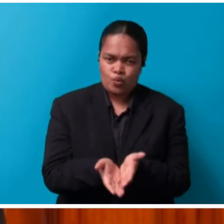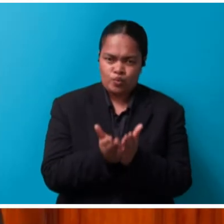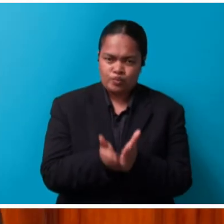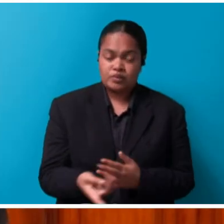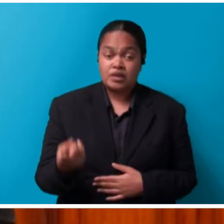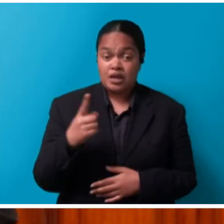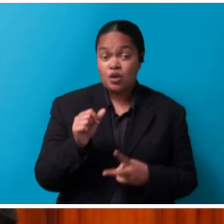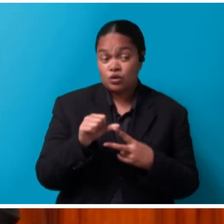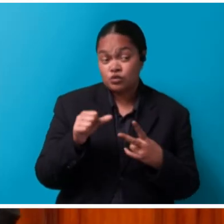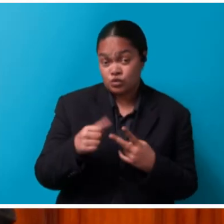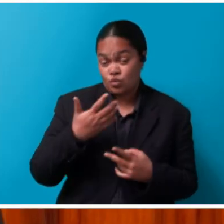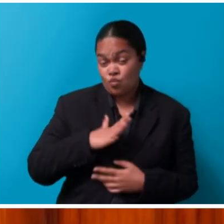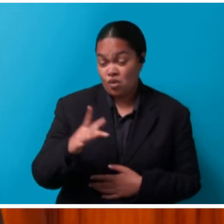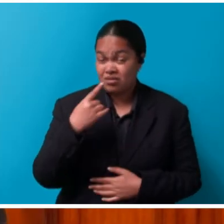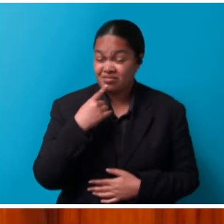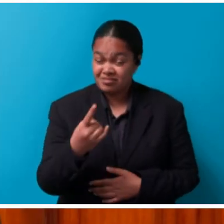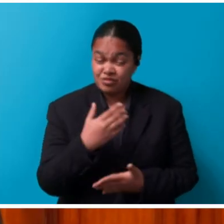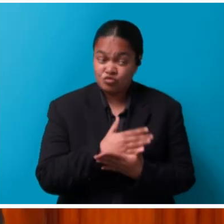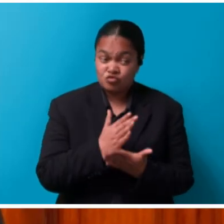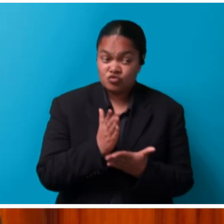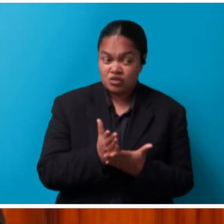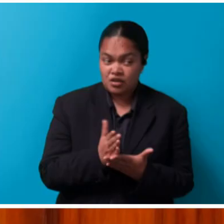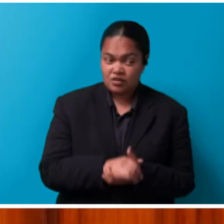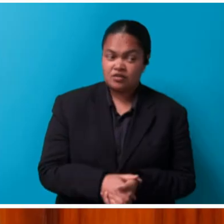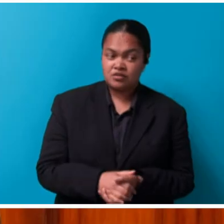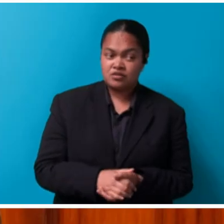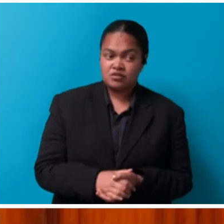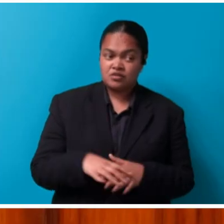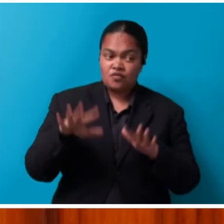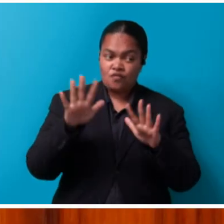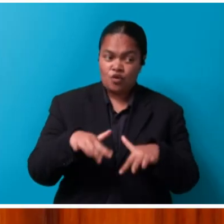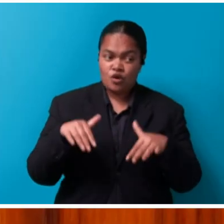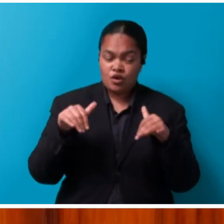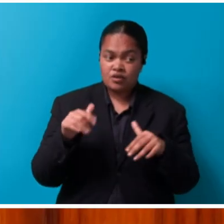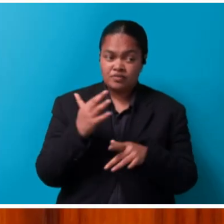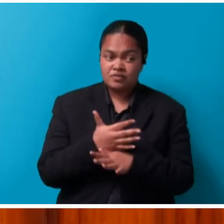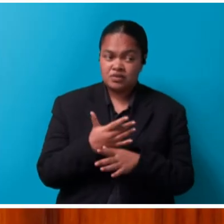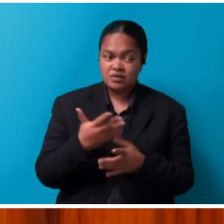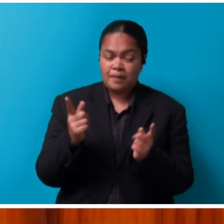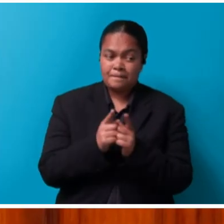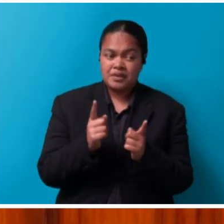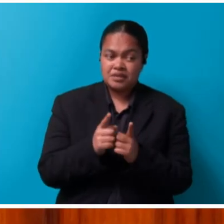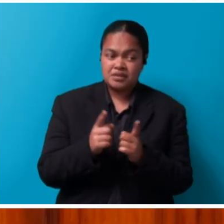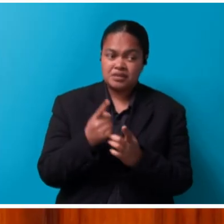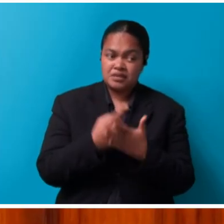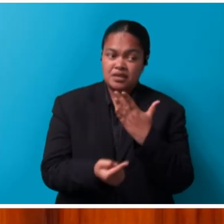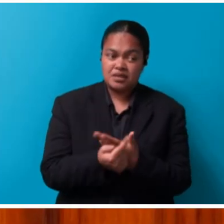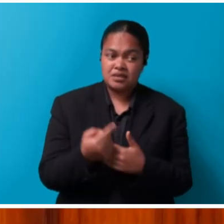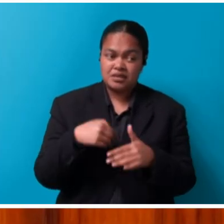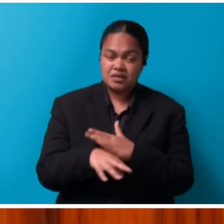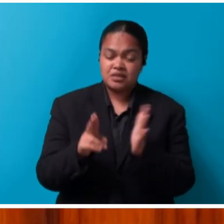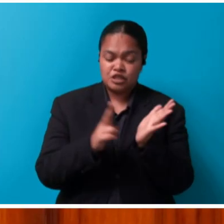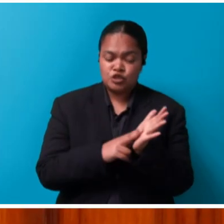that that in the margins of the Foreign Fisheries Ministers meeting held in Niue in July